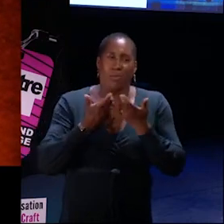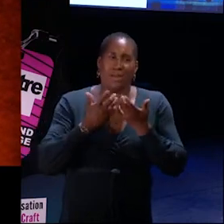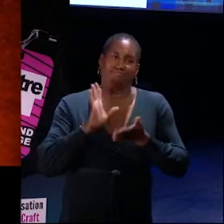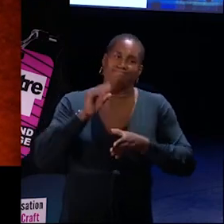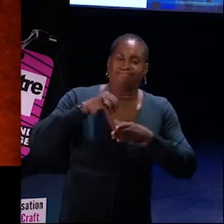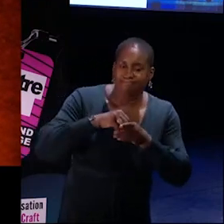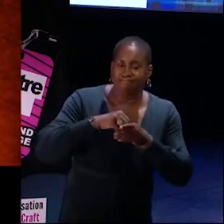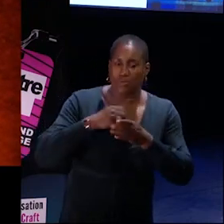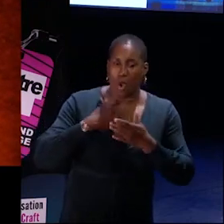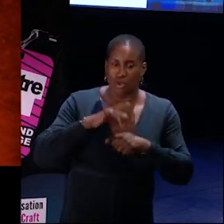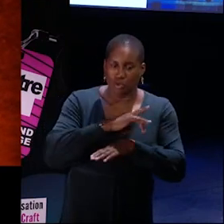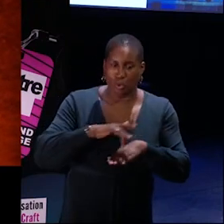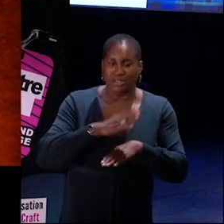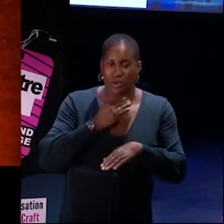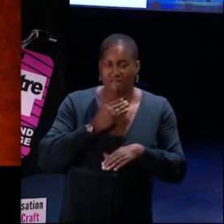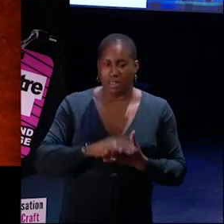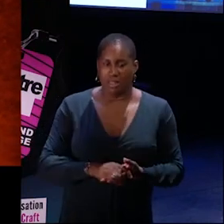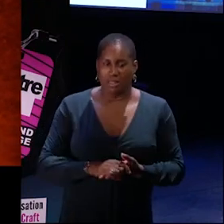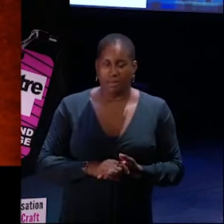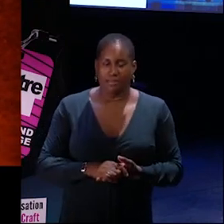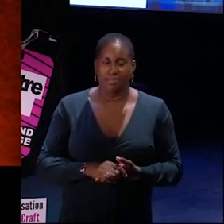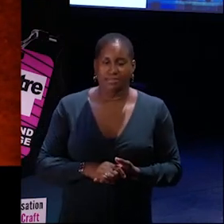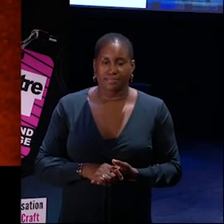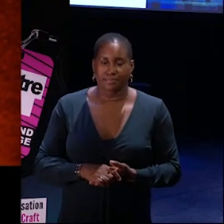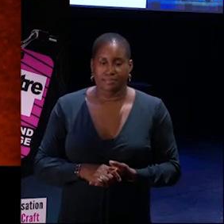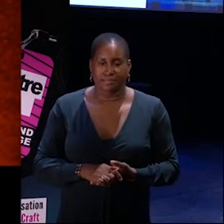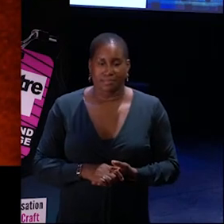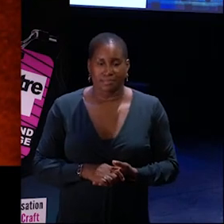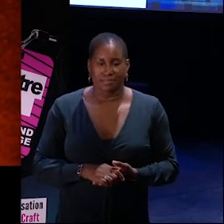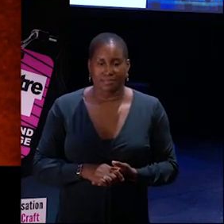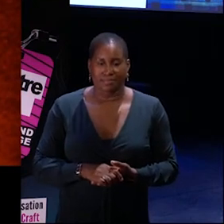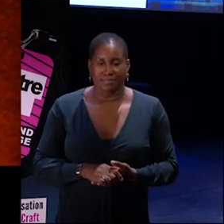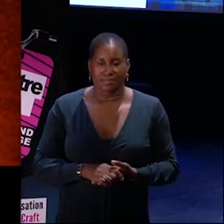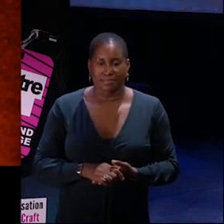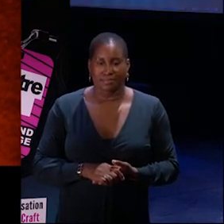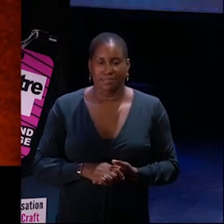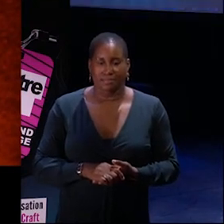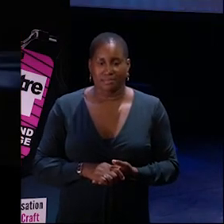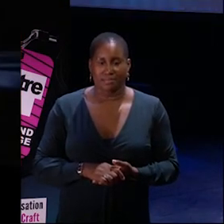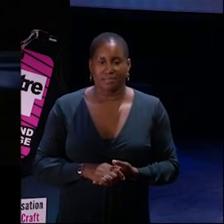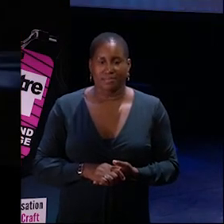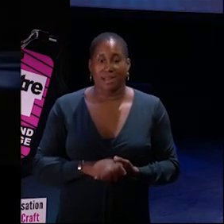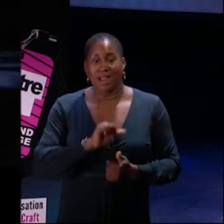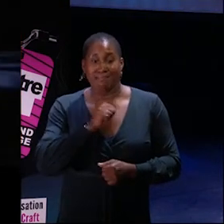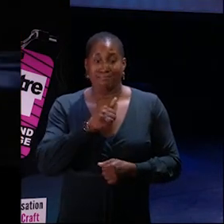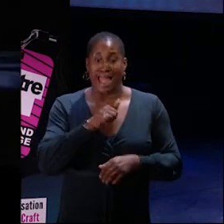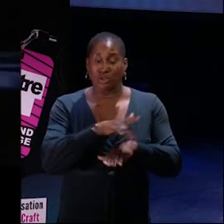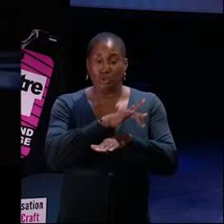useful. If this jumps on again. Oh. This is our next